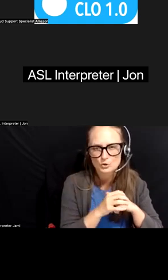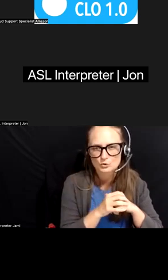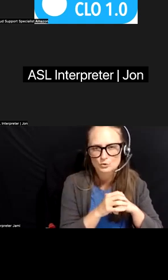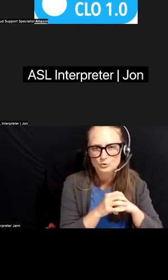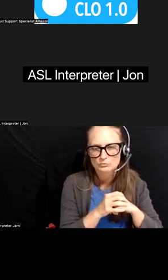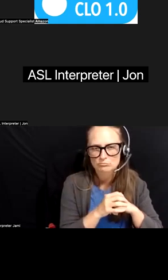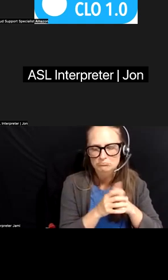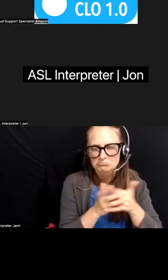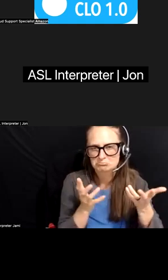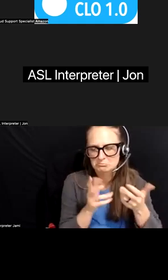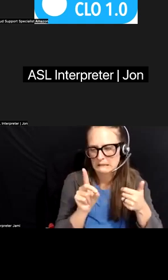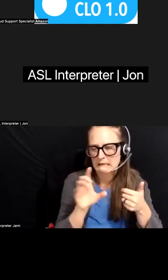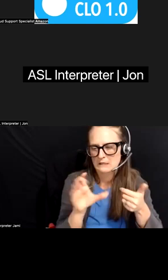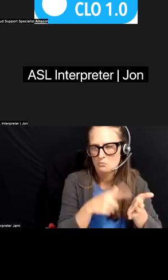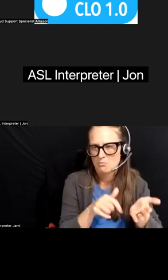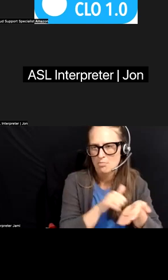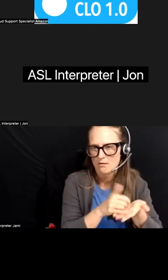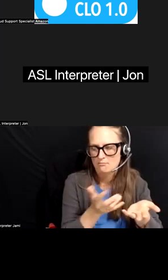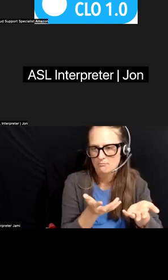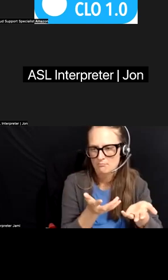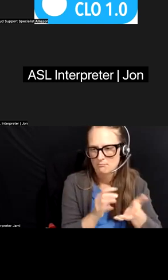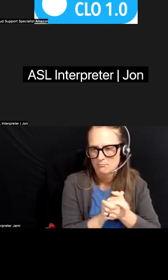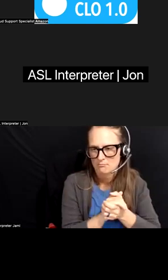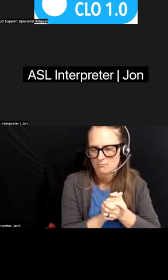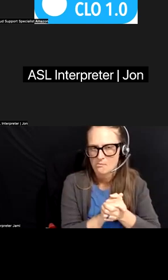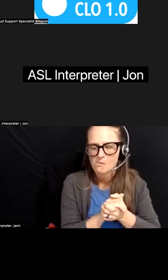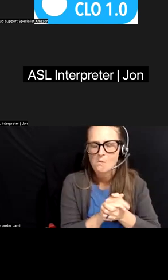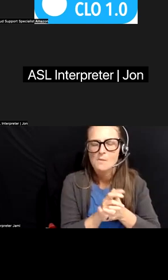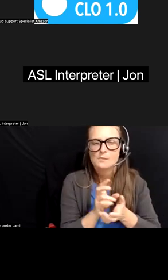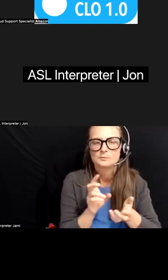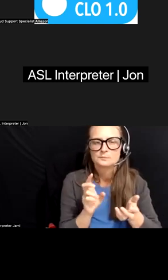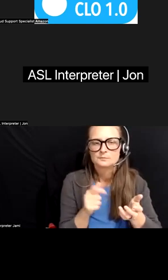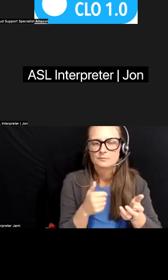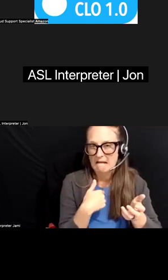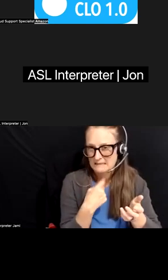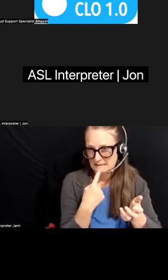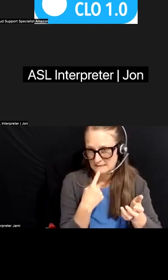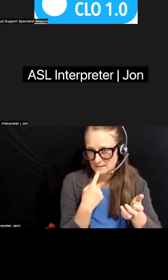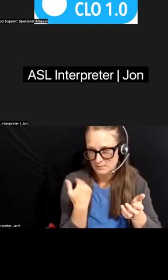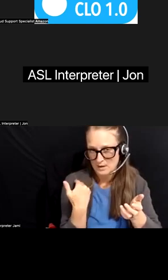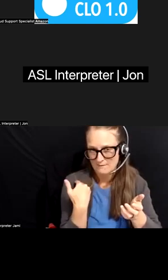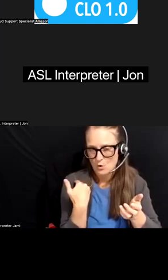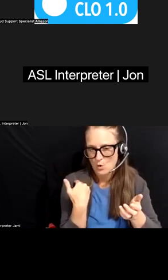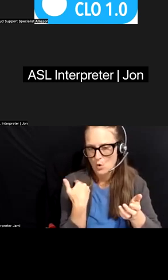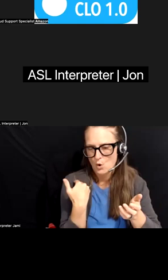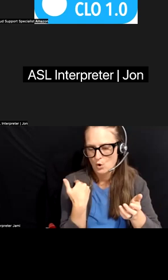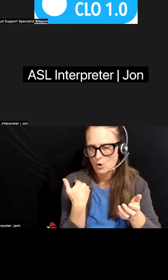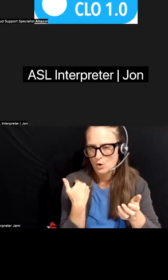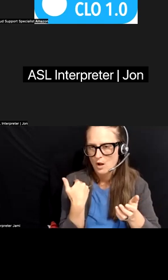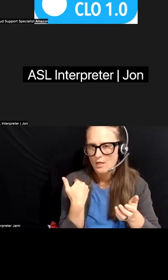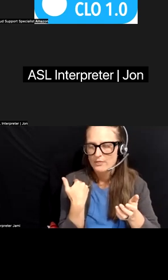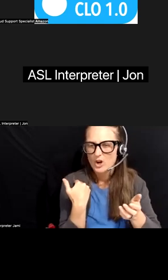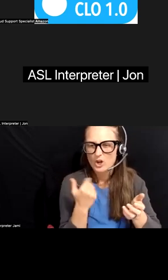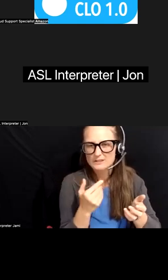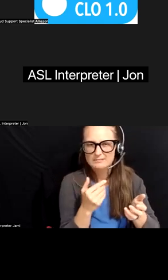What are data centers? Right? Just like I mentioned already, they are dedicated physical